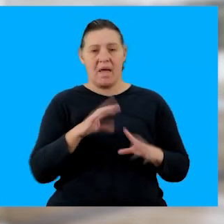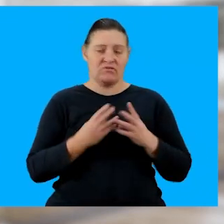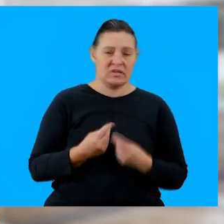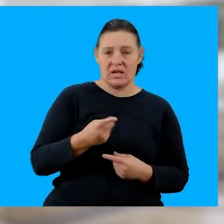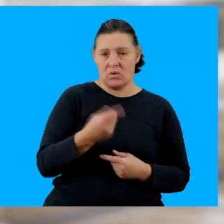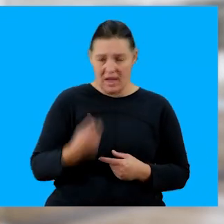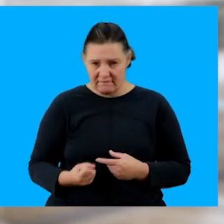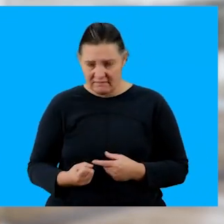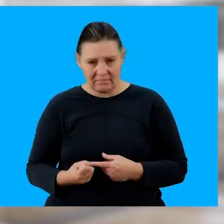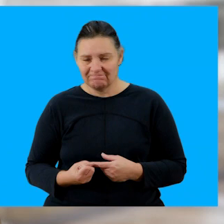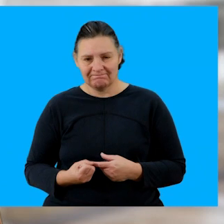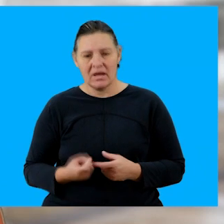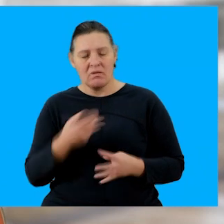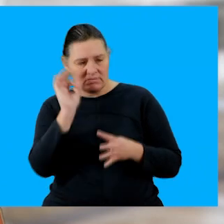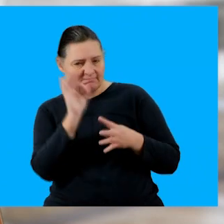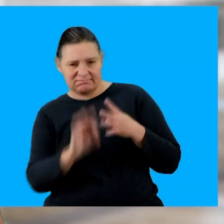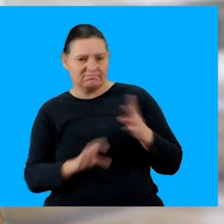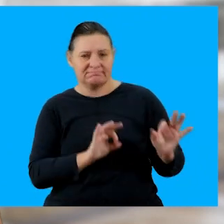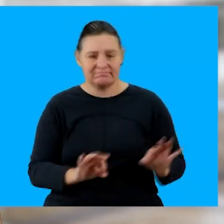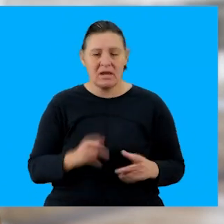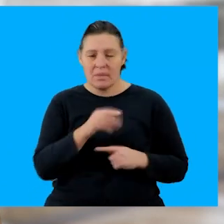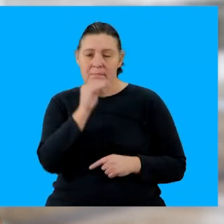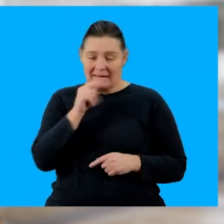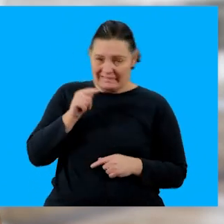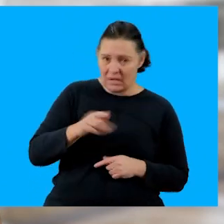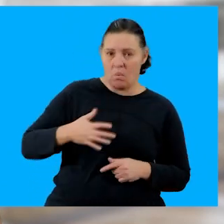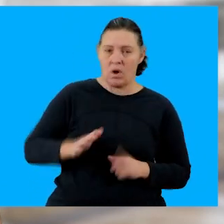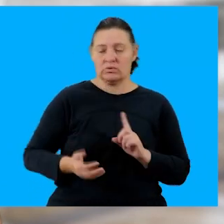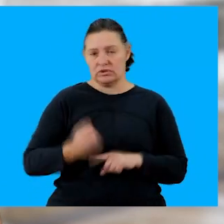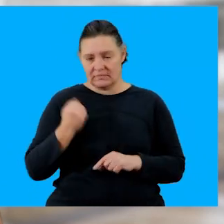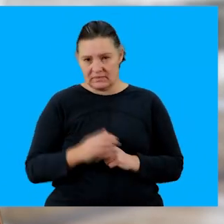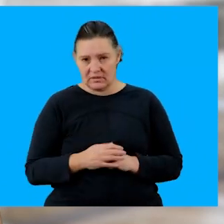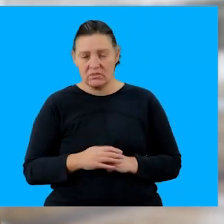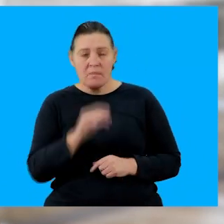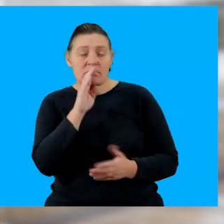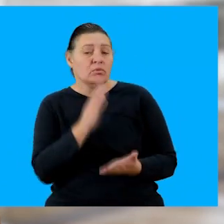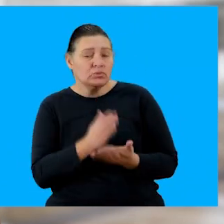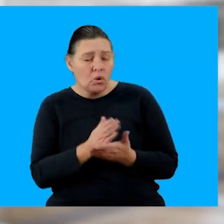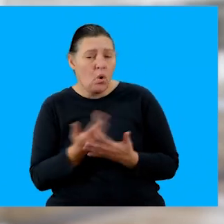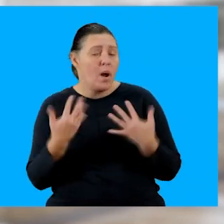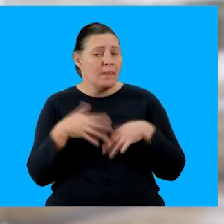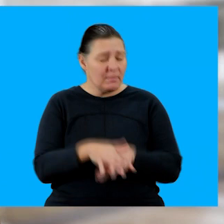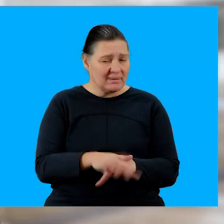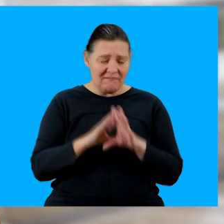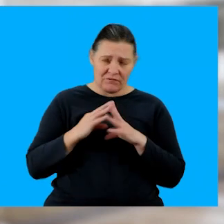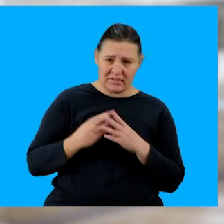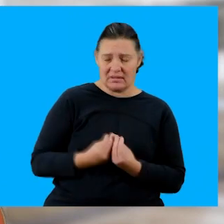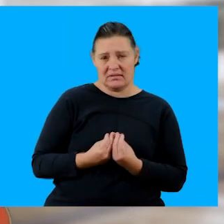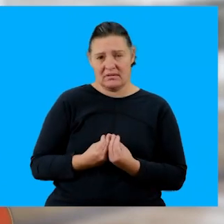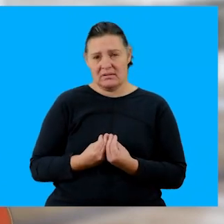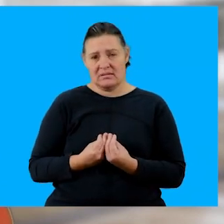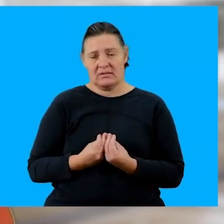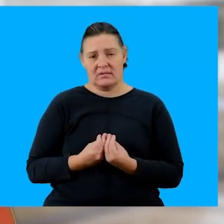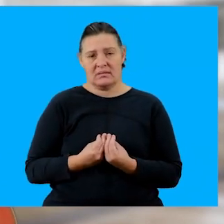from everything that you have specified in the action plan that this is what you want to achieve. So you need to make sure that you implement